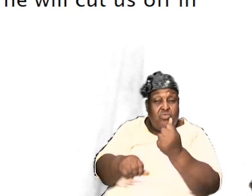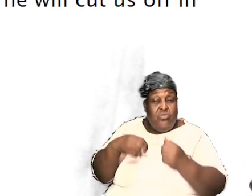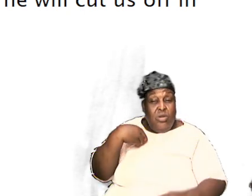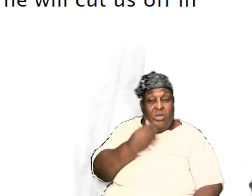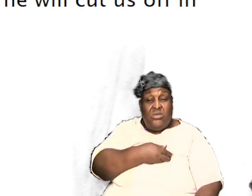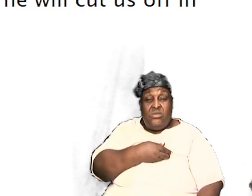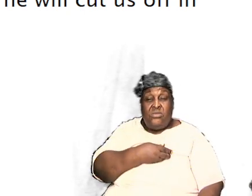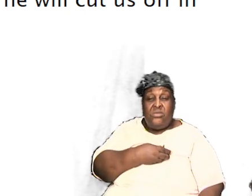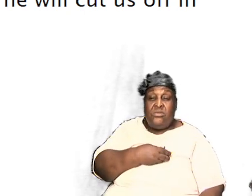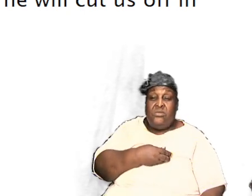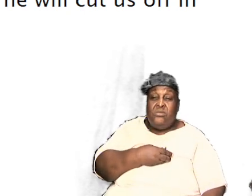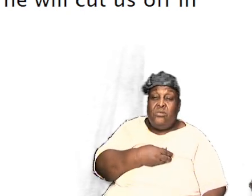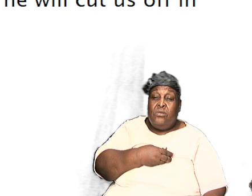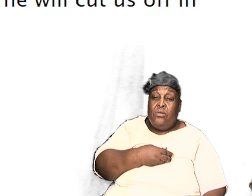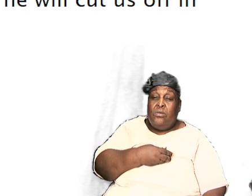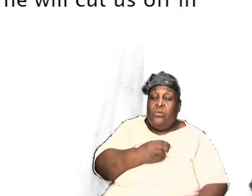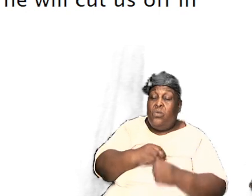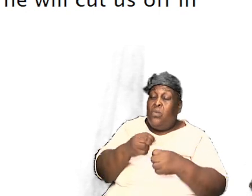Let us not mistake